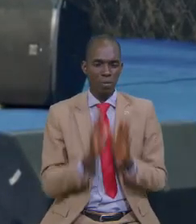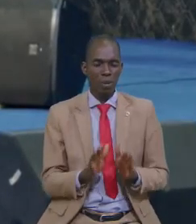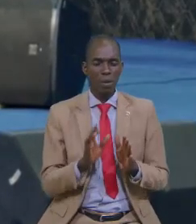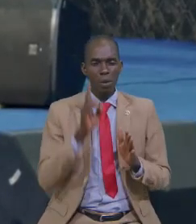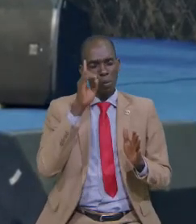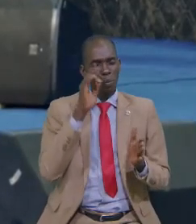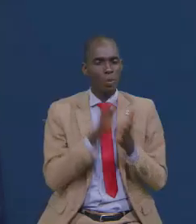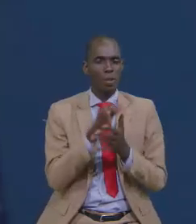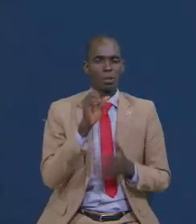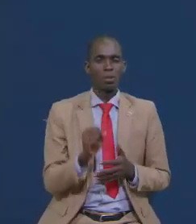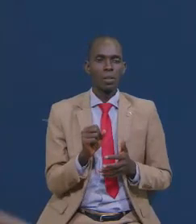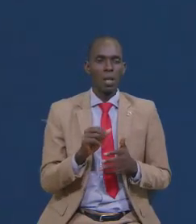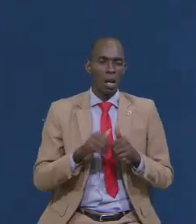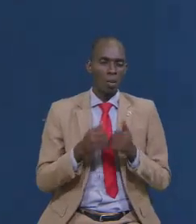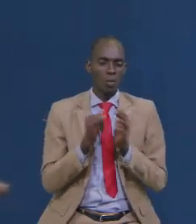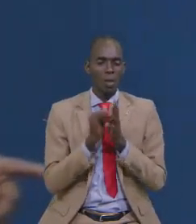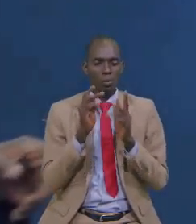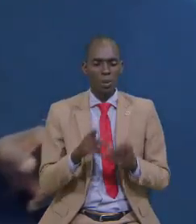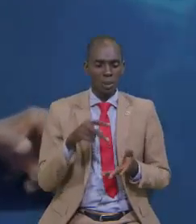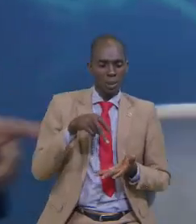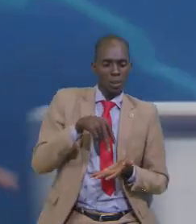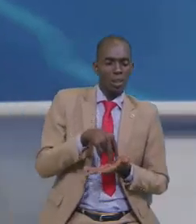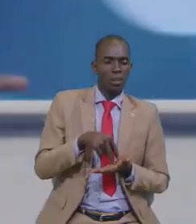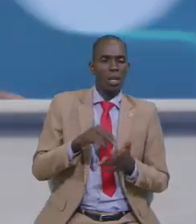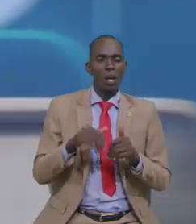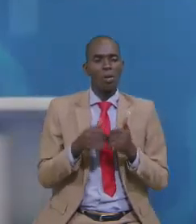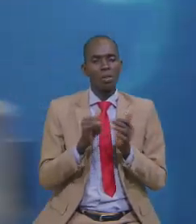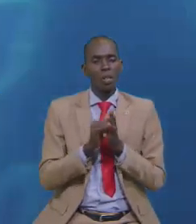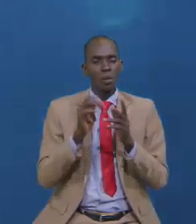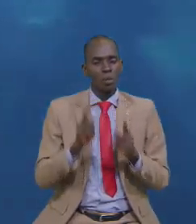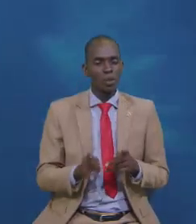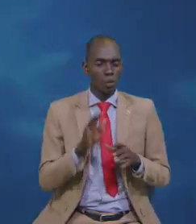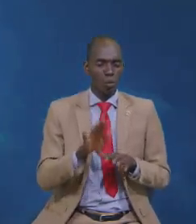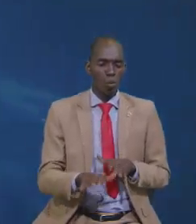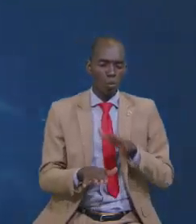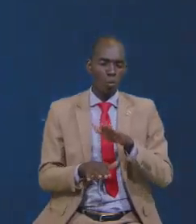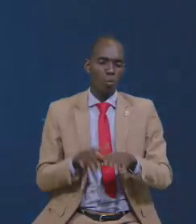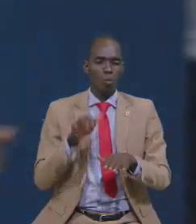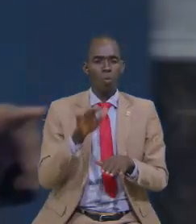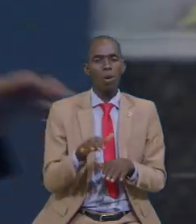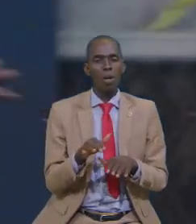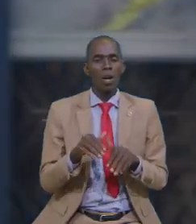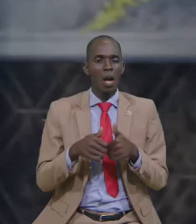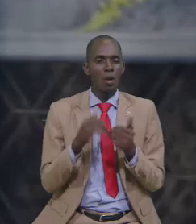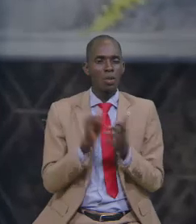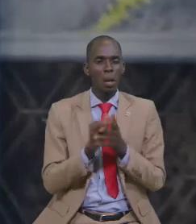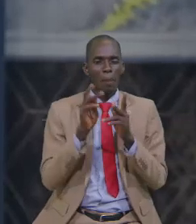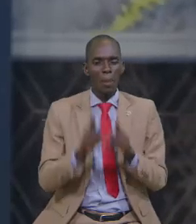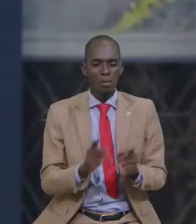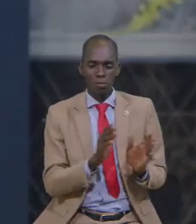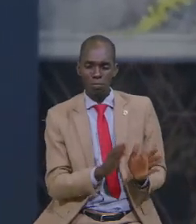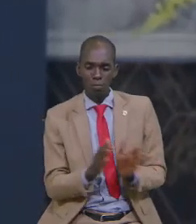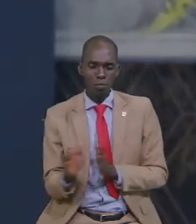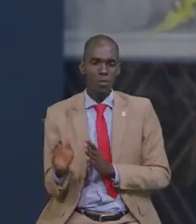he stands, how he walks, how he sets his gaze on the